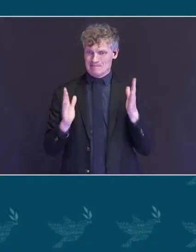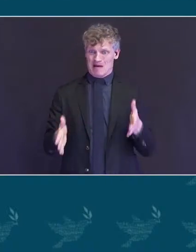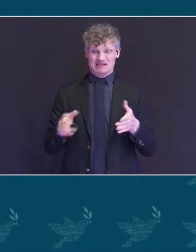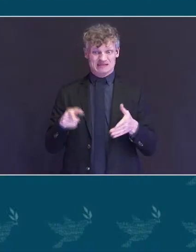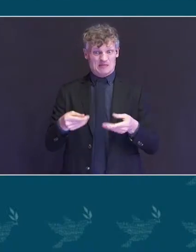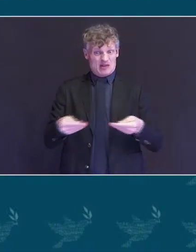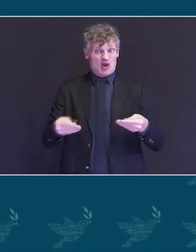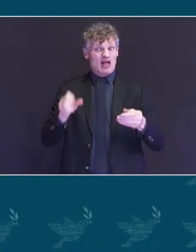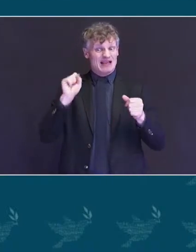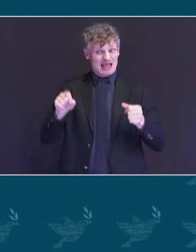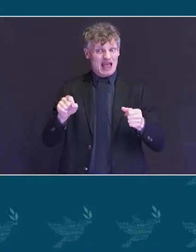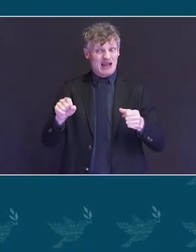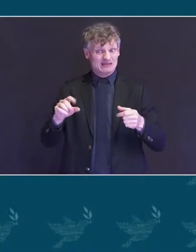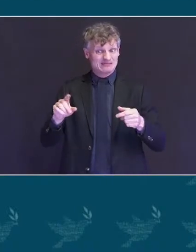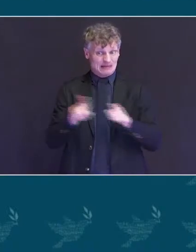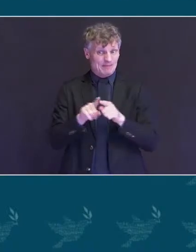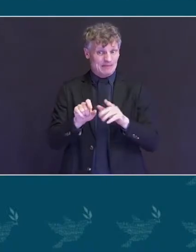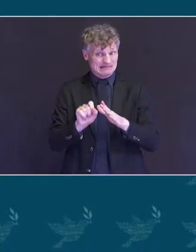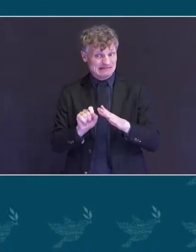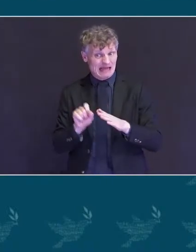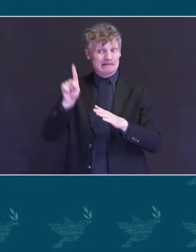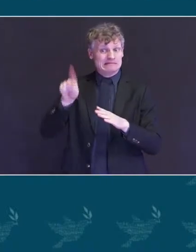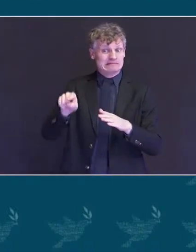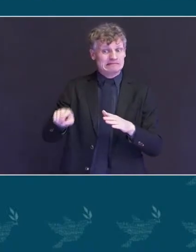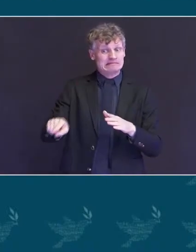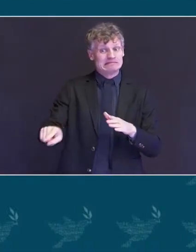reaches all communities.